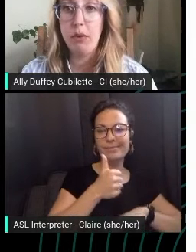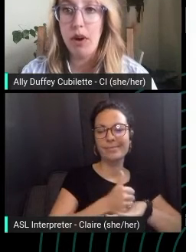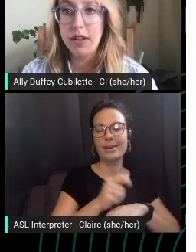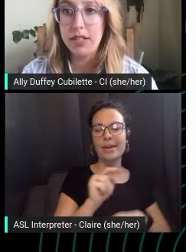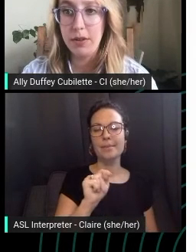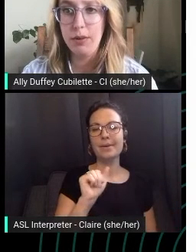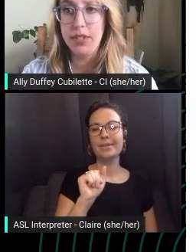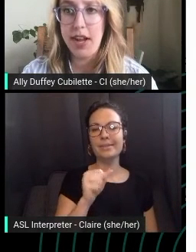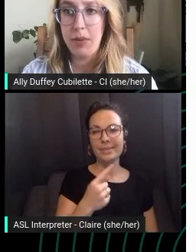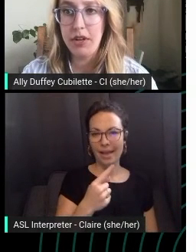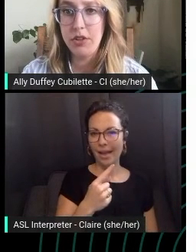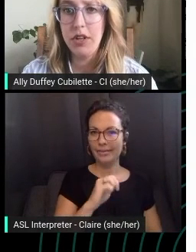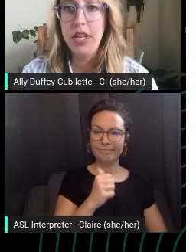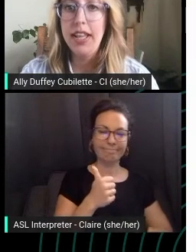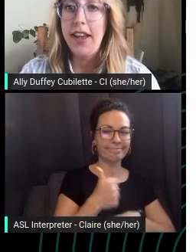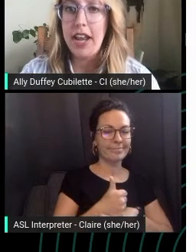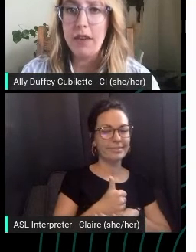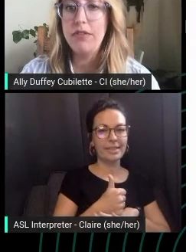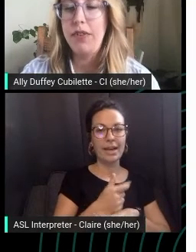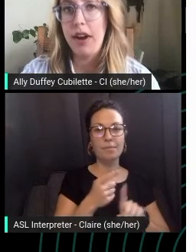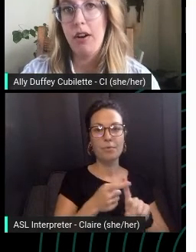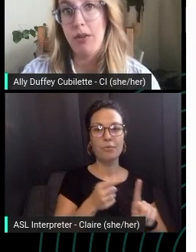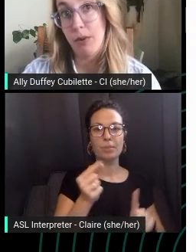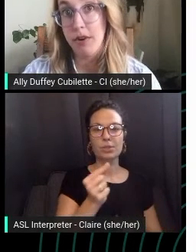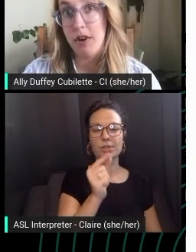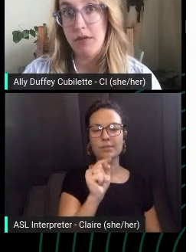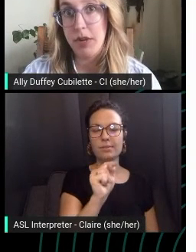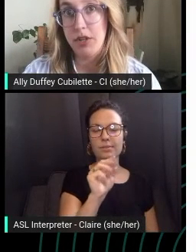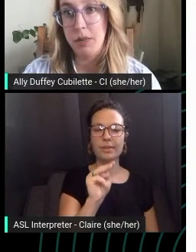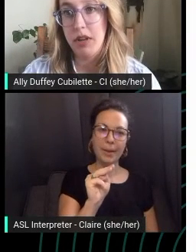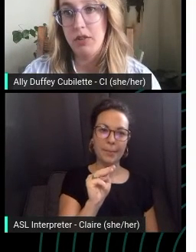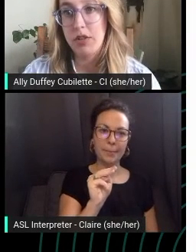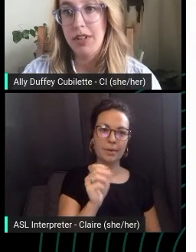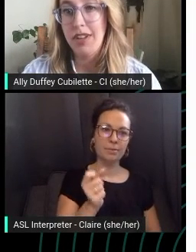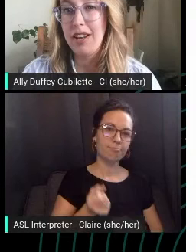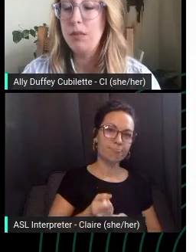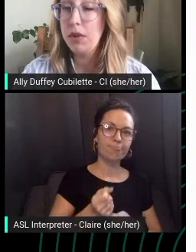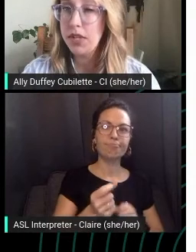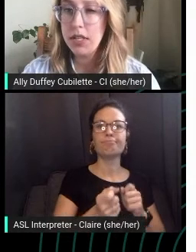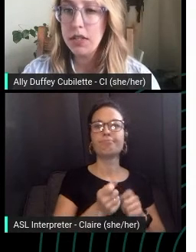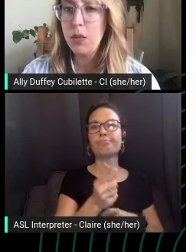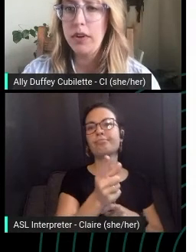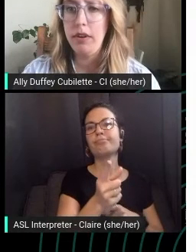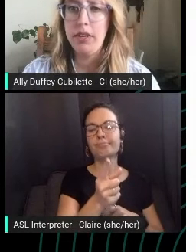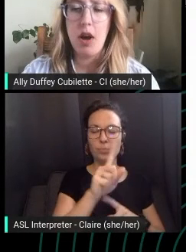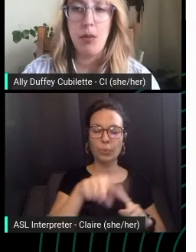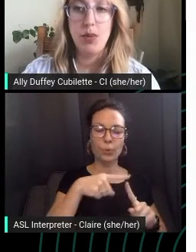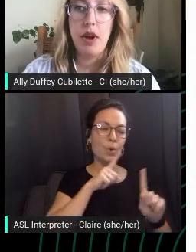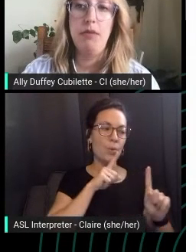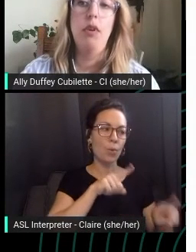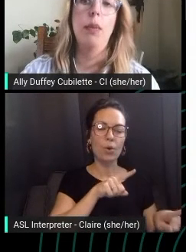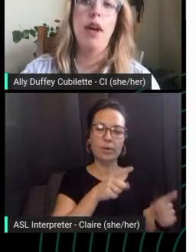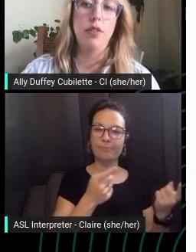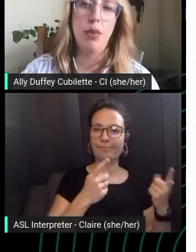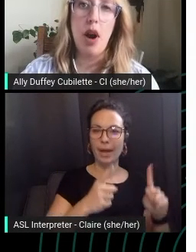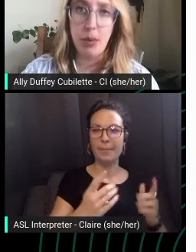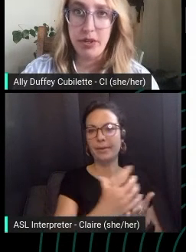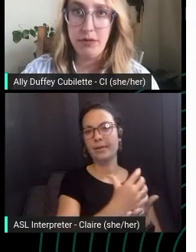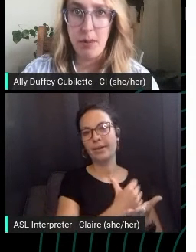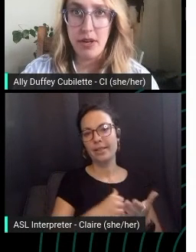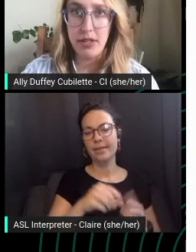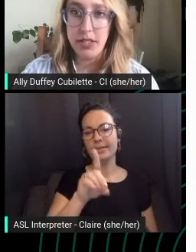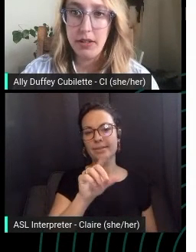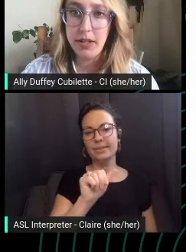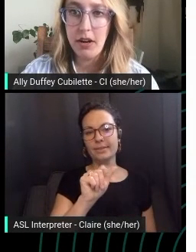pre-formatted for us in Google Tag Manager, and have it fire on the order confirmation page. And in most cases where your e-commerce platform has a